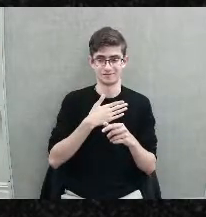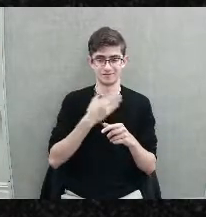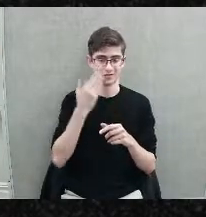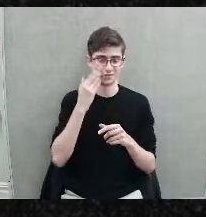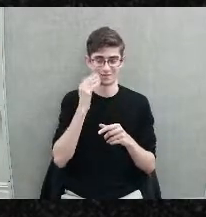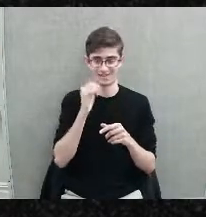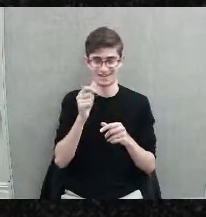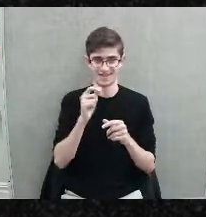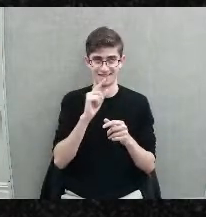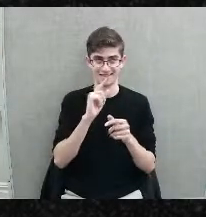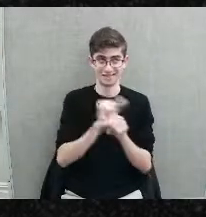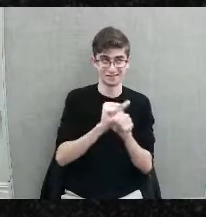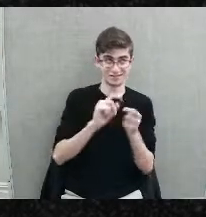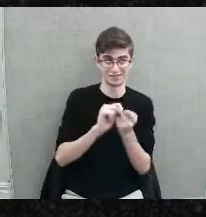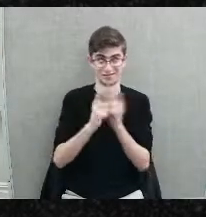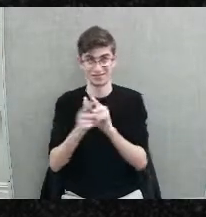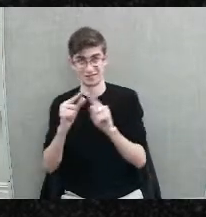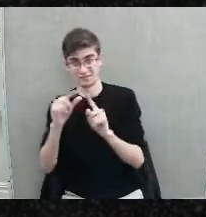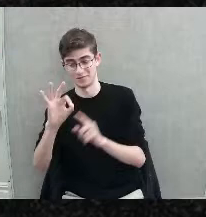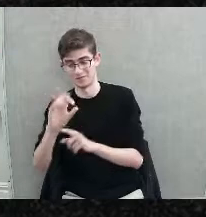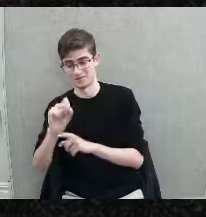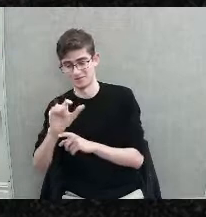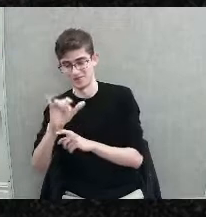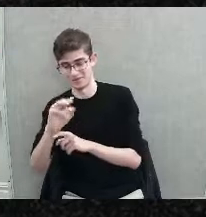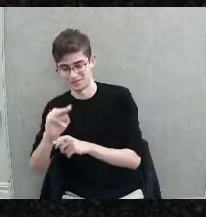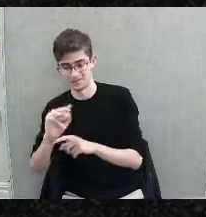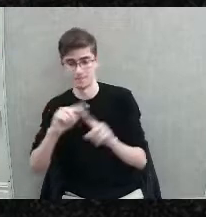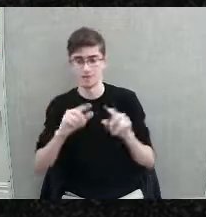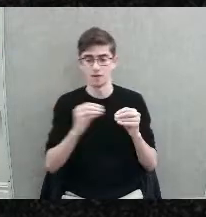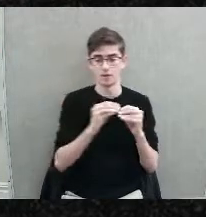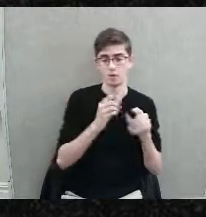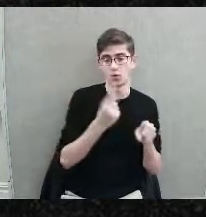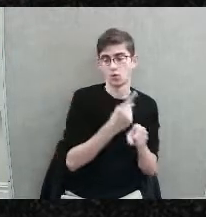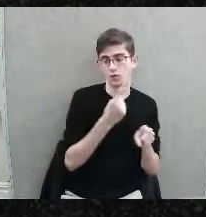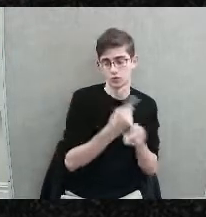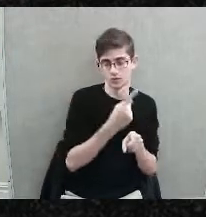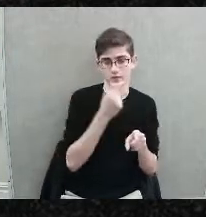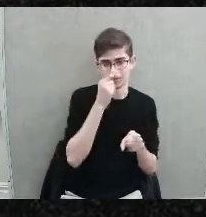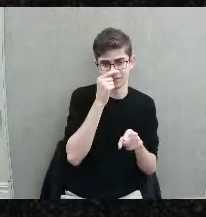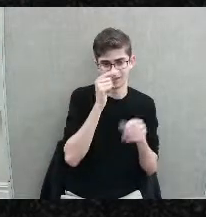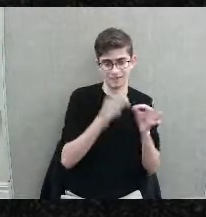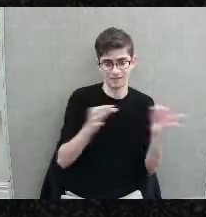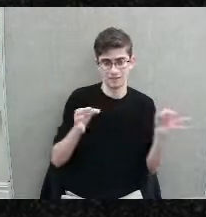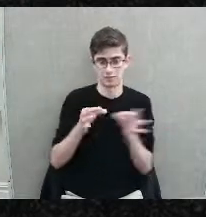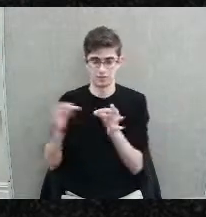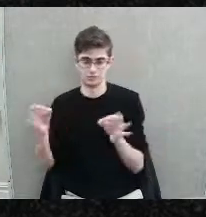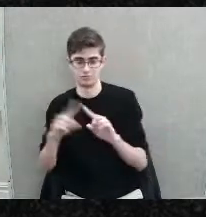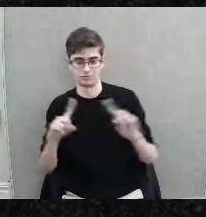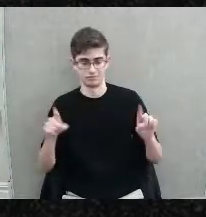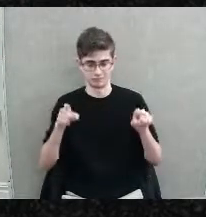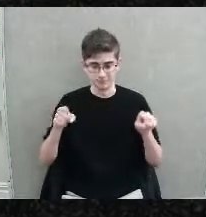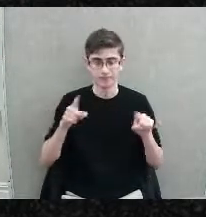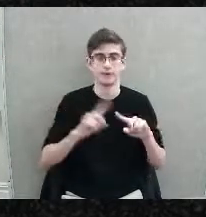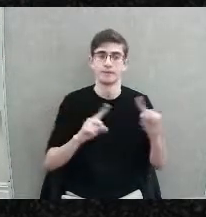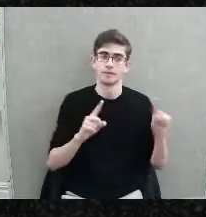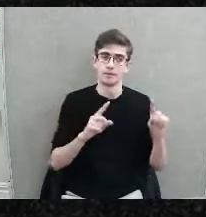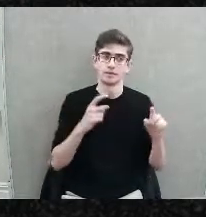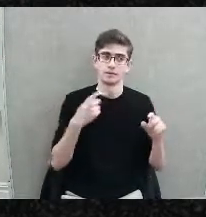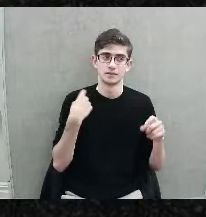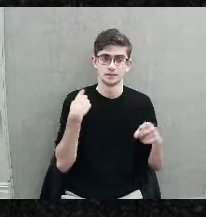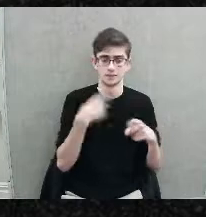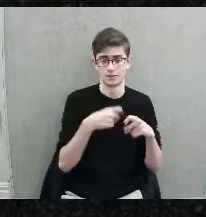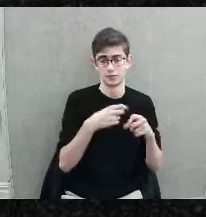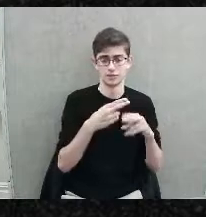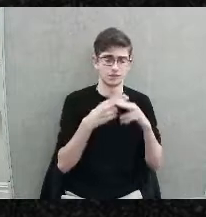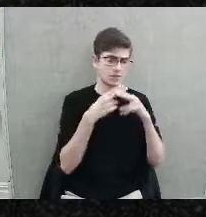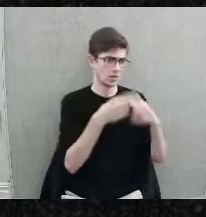word fascism, but in the ordinary way, the everyday language that we use, we identify clearly these people are fascists,